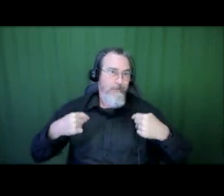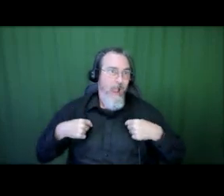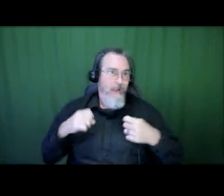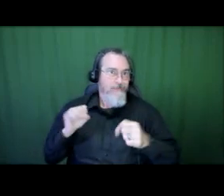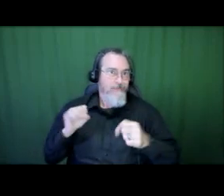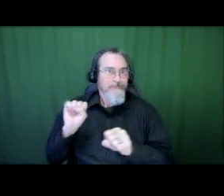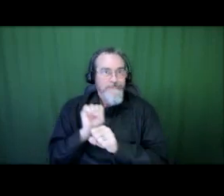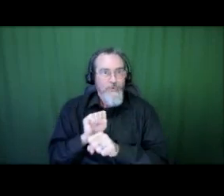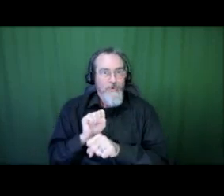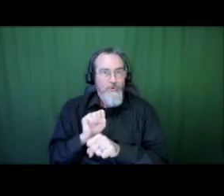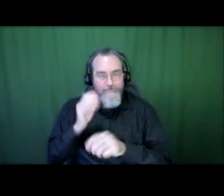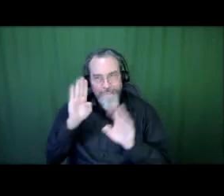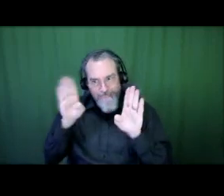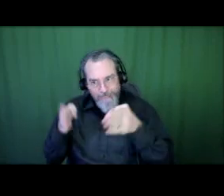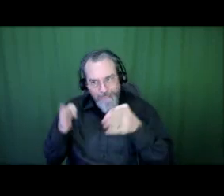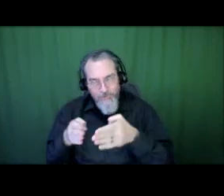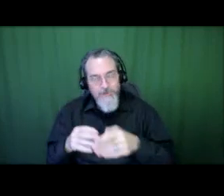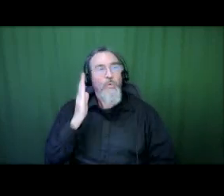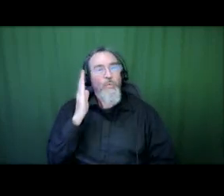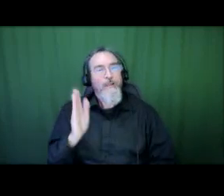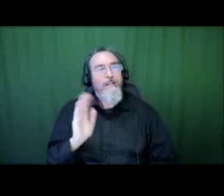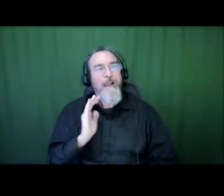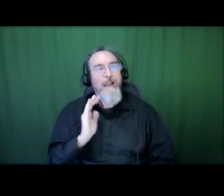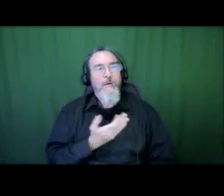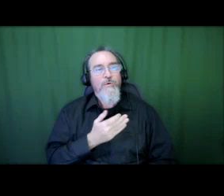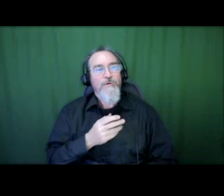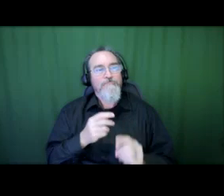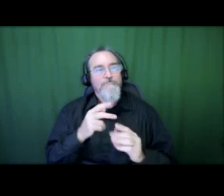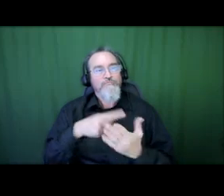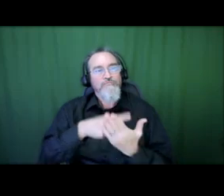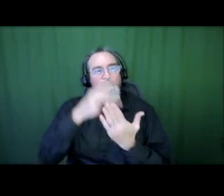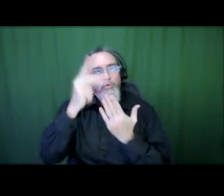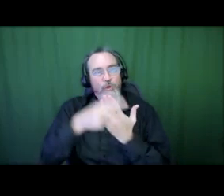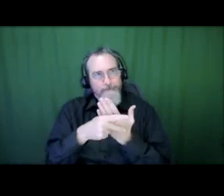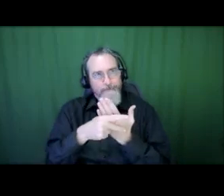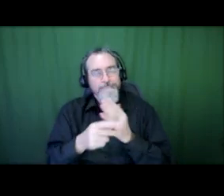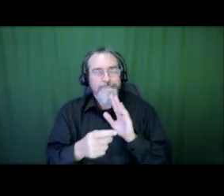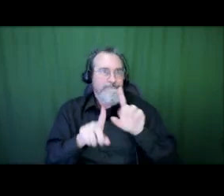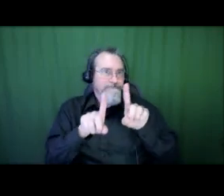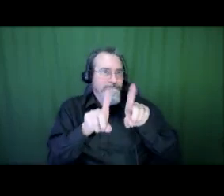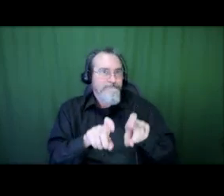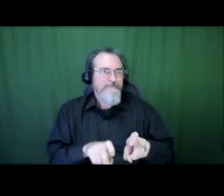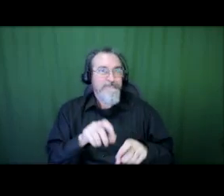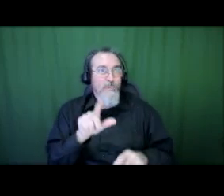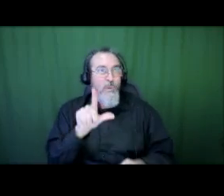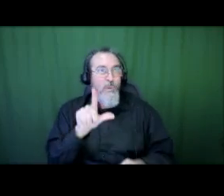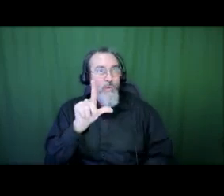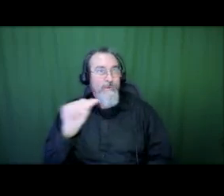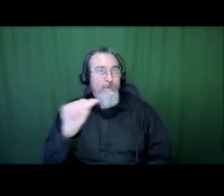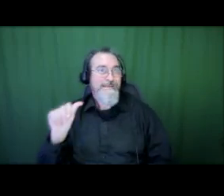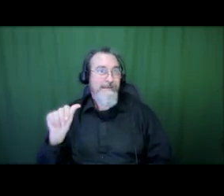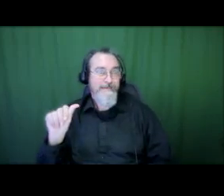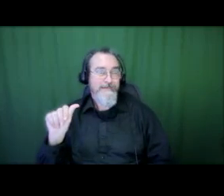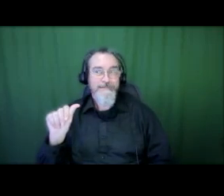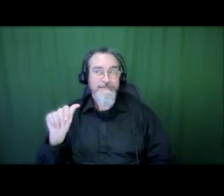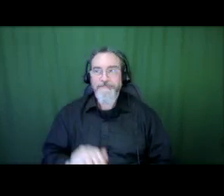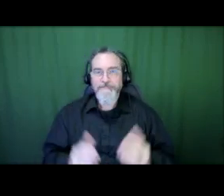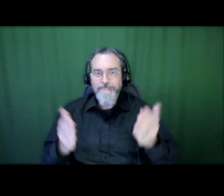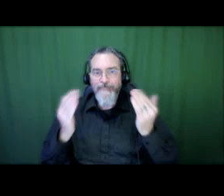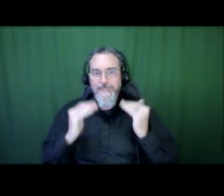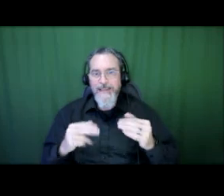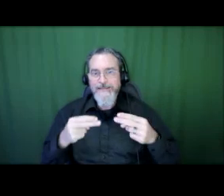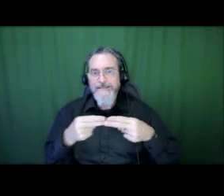piloting the program out of Louisiana. Let's go ahead and move on to the next slide. It looks like